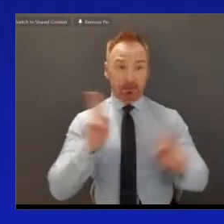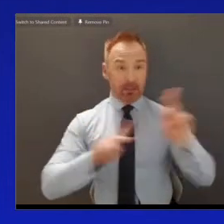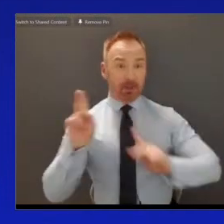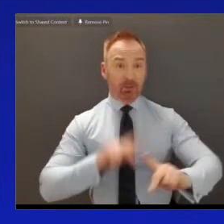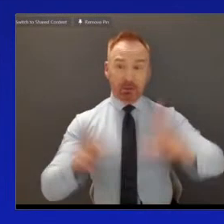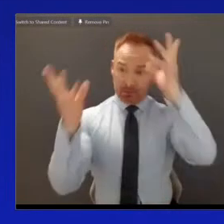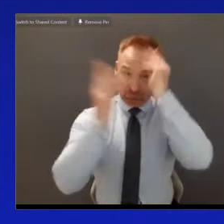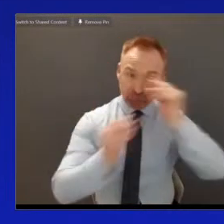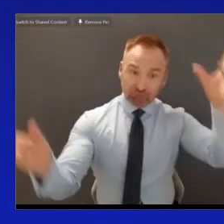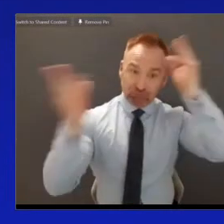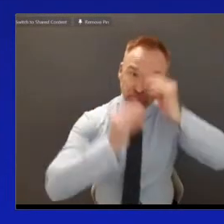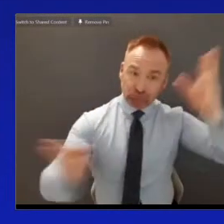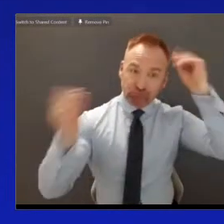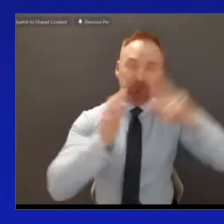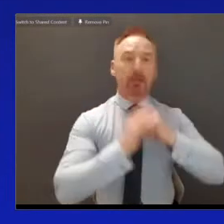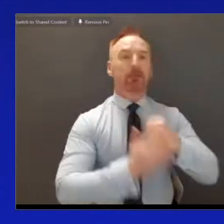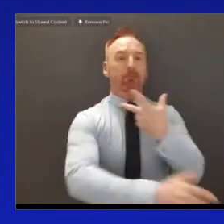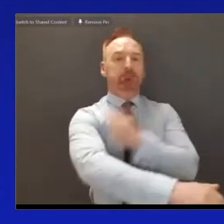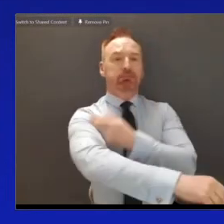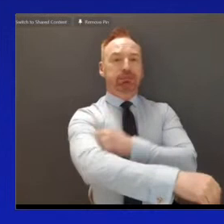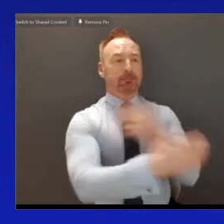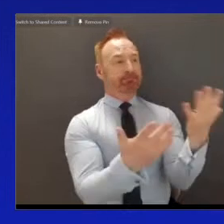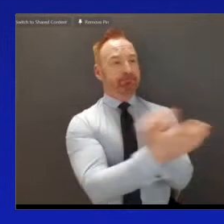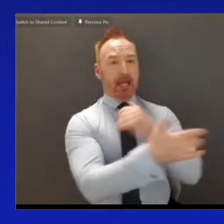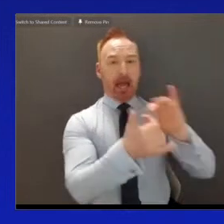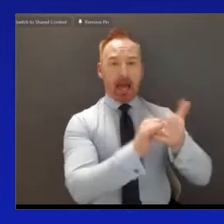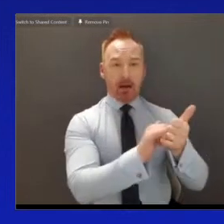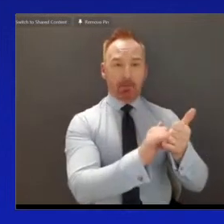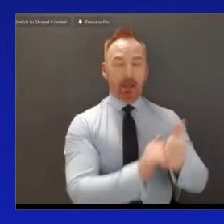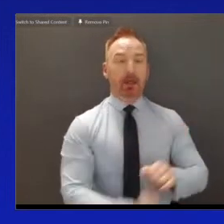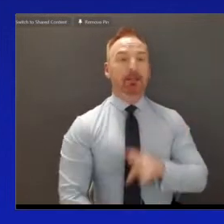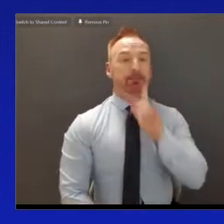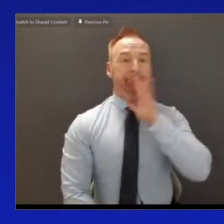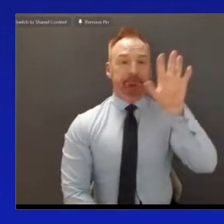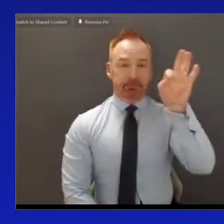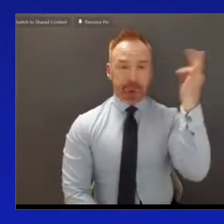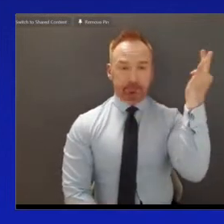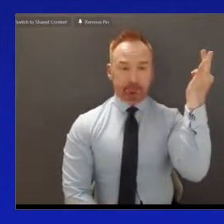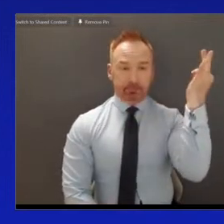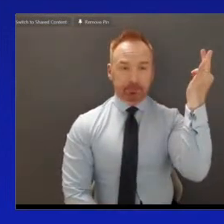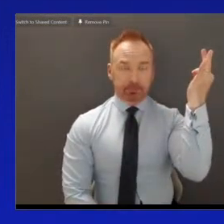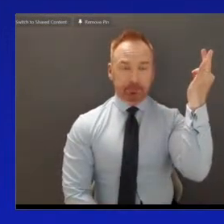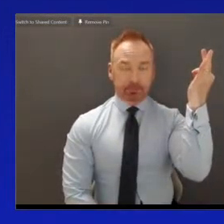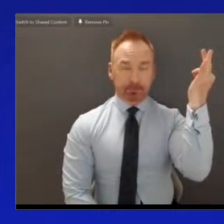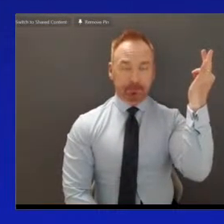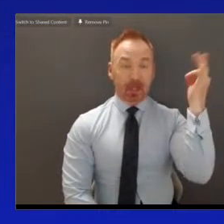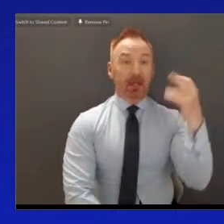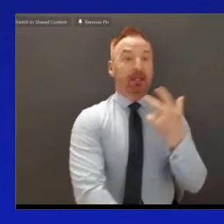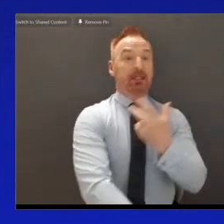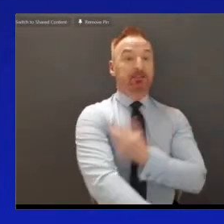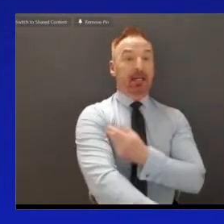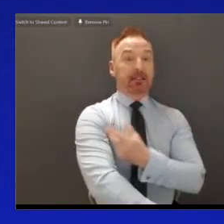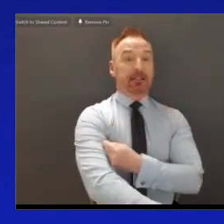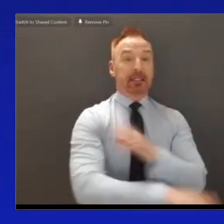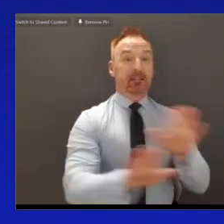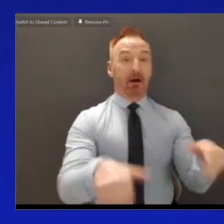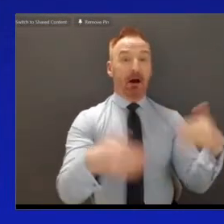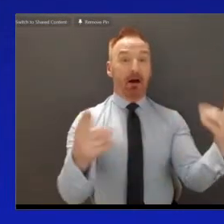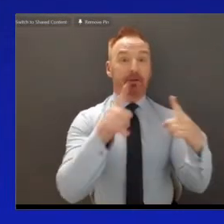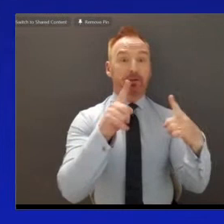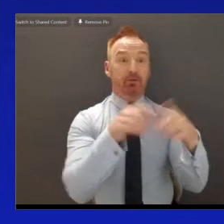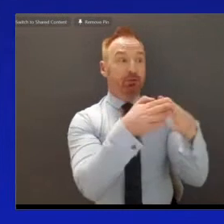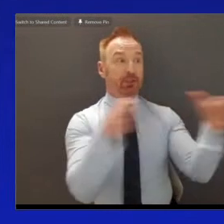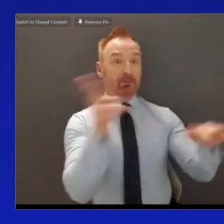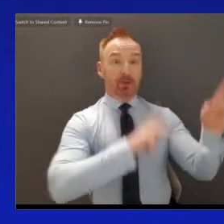how they can access vaccines. Lorsque le vaccin pourra être offert à la population générale, nous communiquerons avec les résidents pour